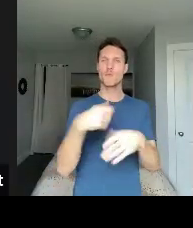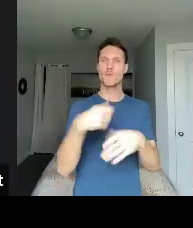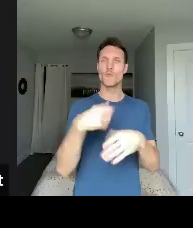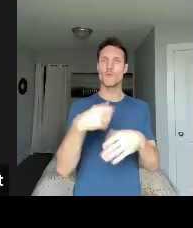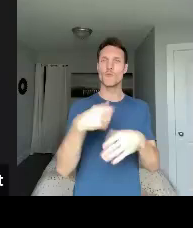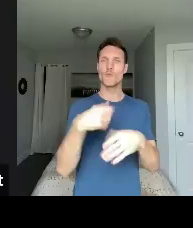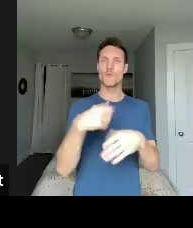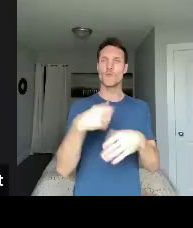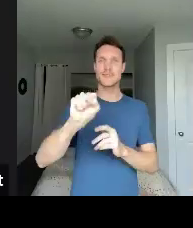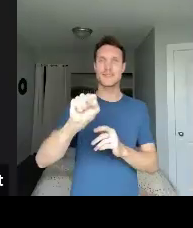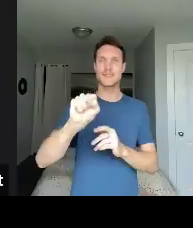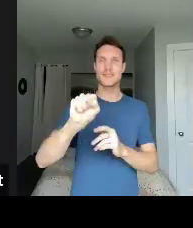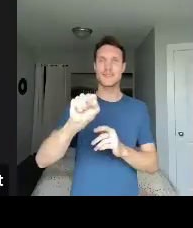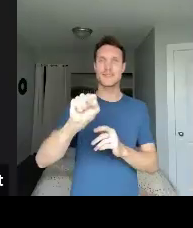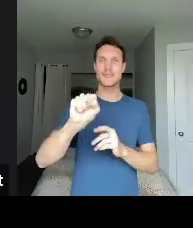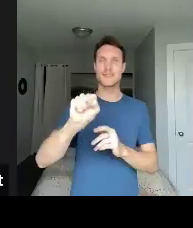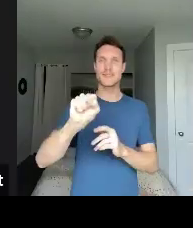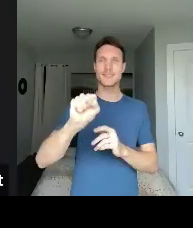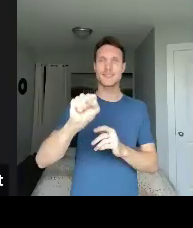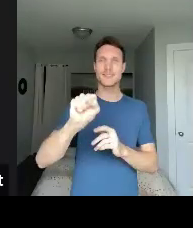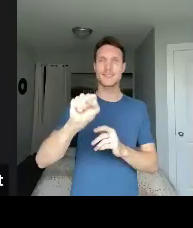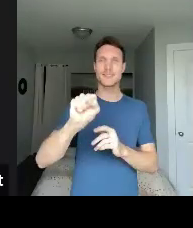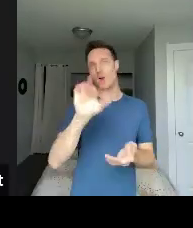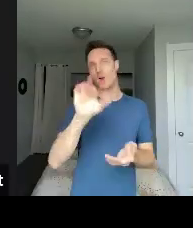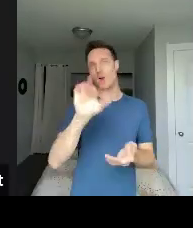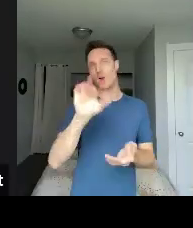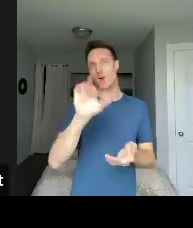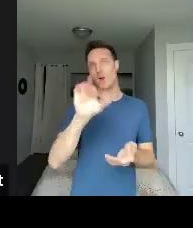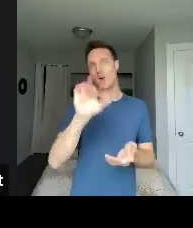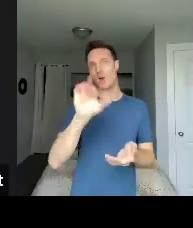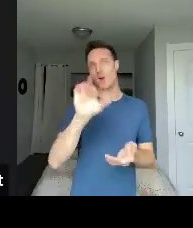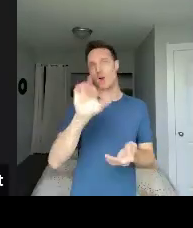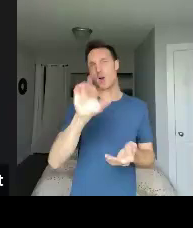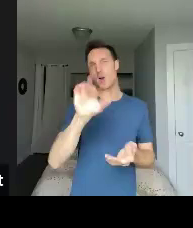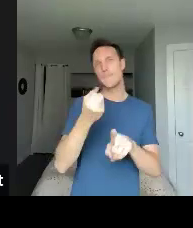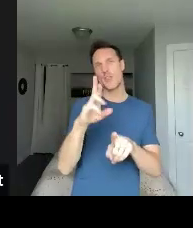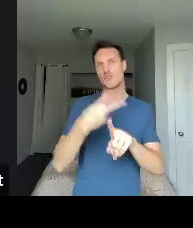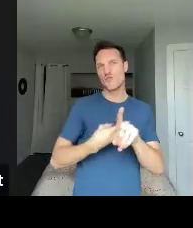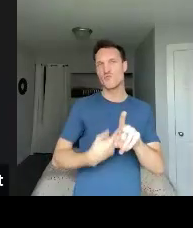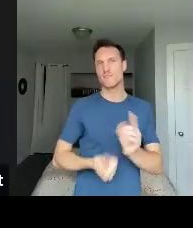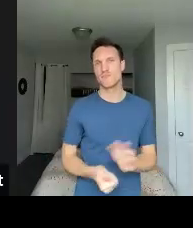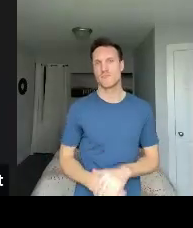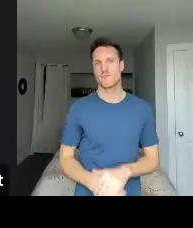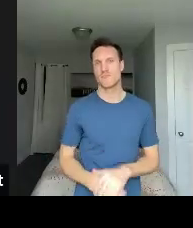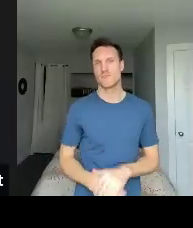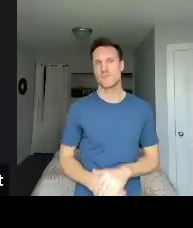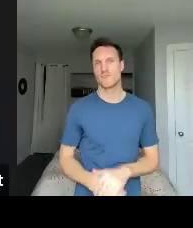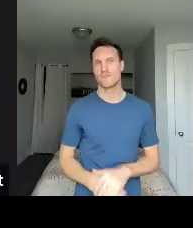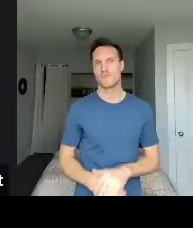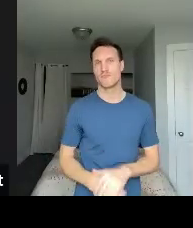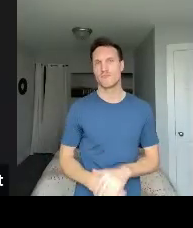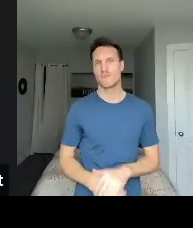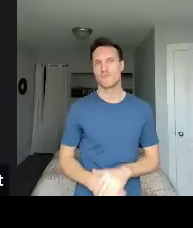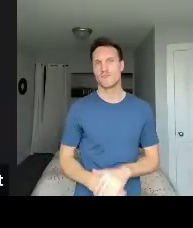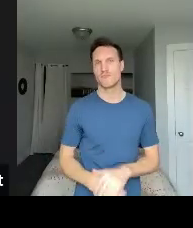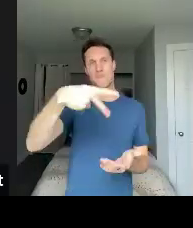next month or 2. That's all I have for FMAP updates. I'm going to go ahead and roll right